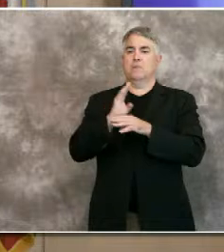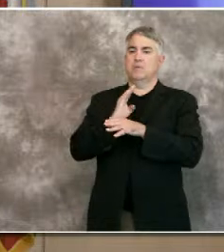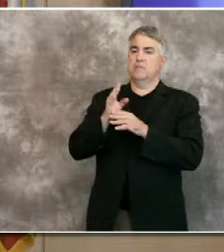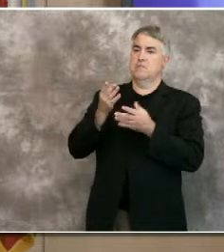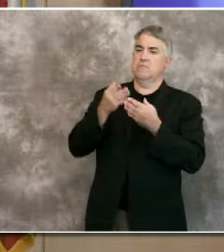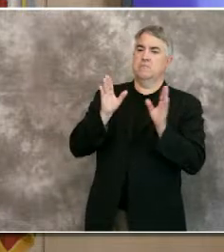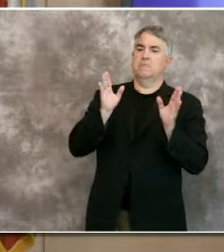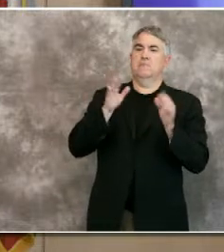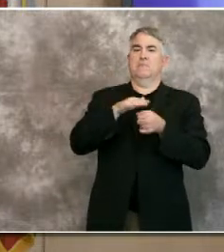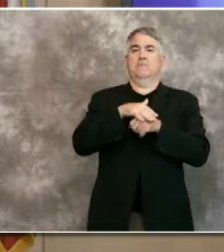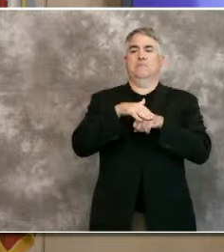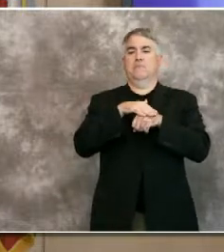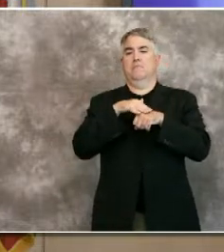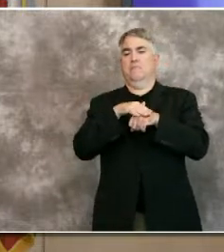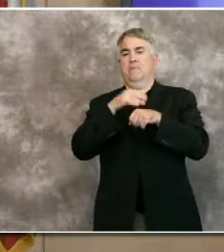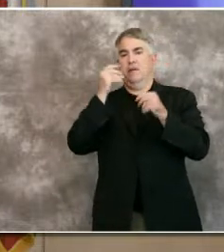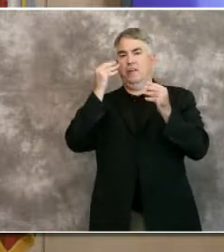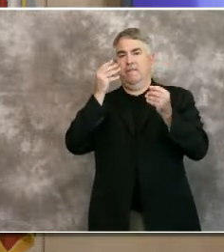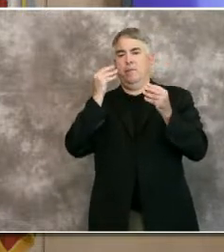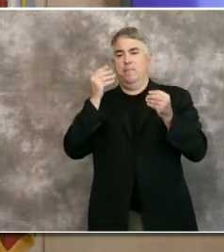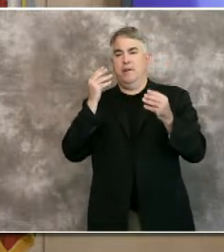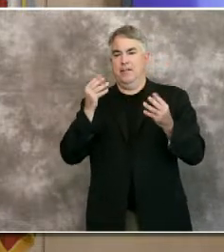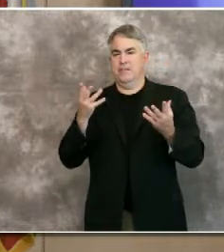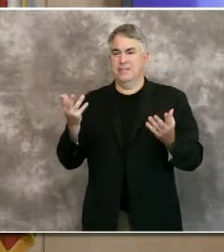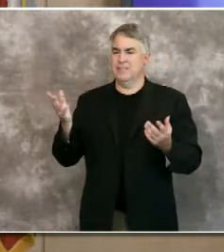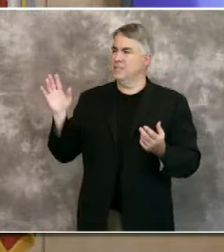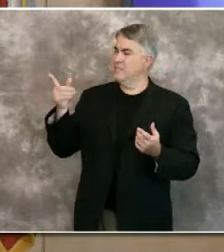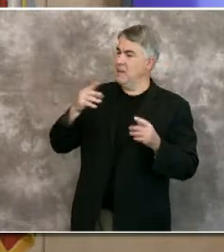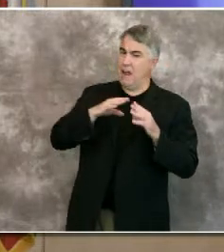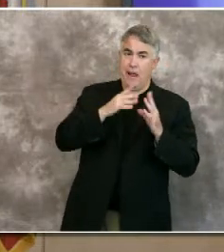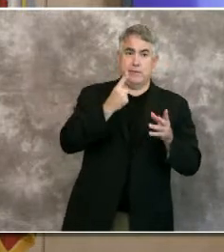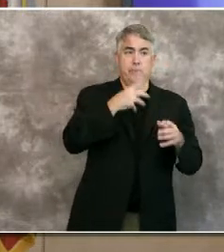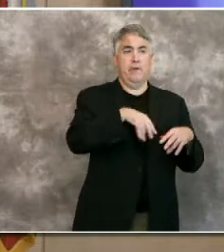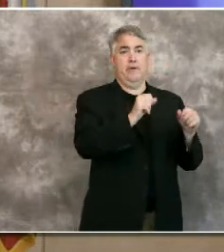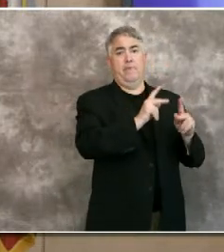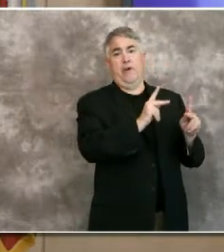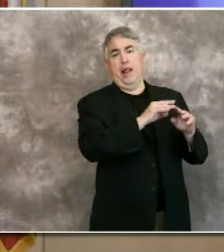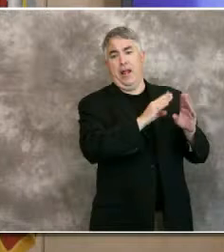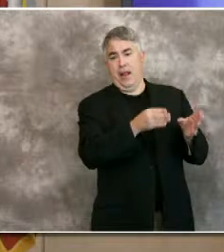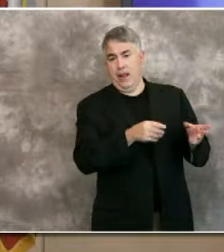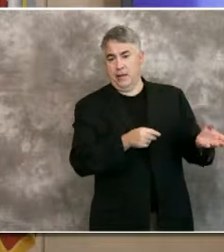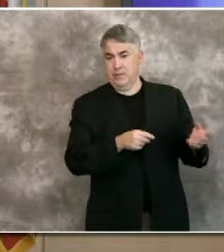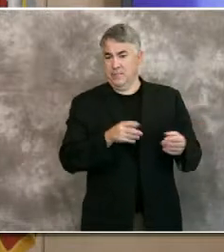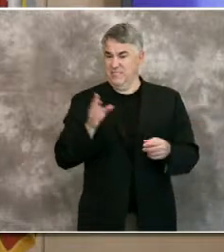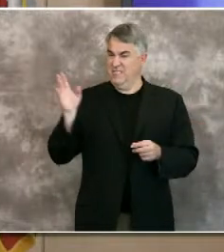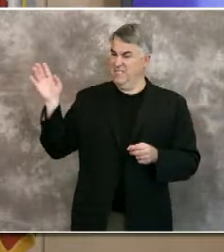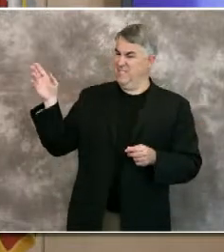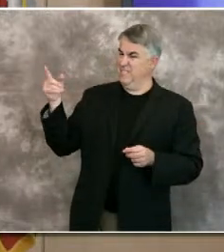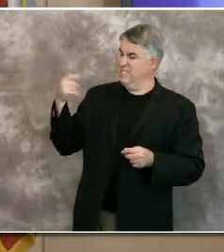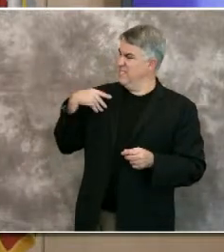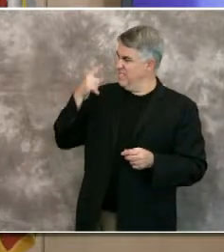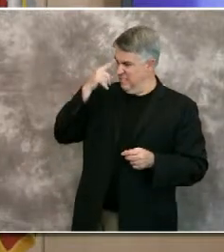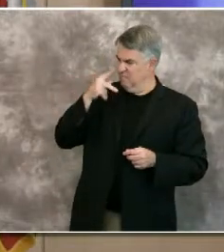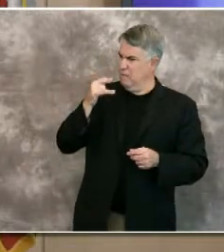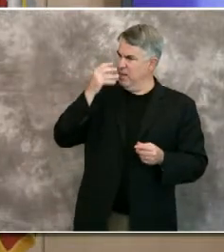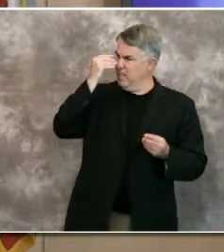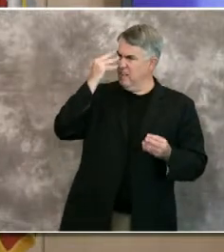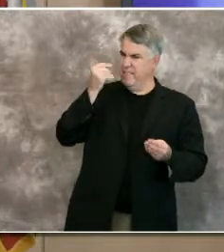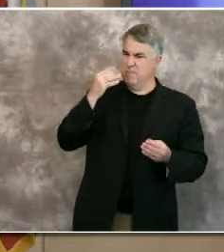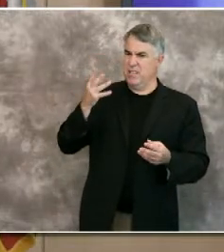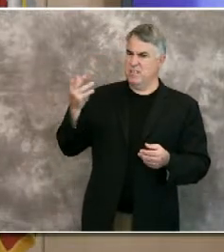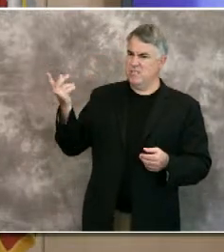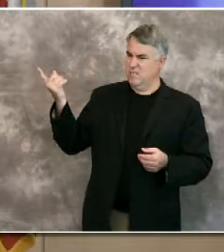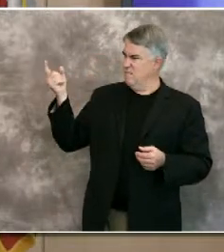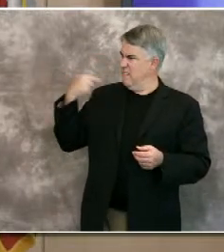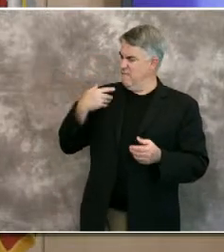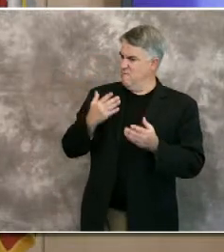list was a resort hotel. As a journalist, I'm just pressing you to reconsider that. I think the public deserves to know where these places are